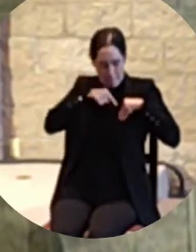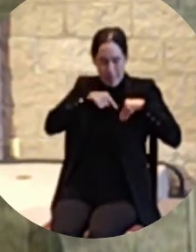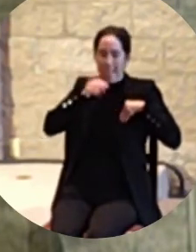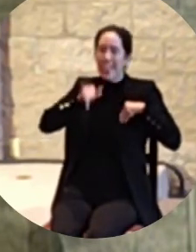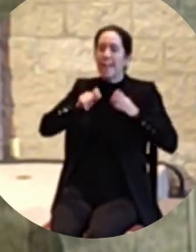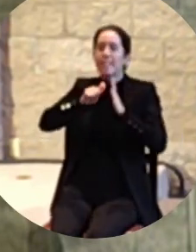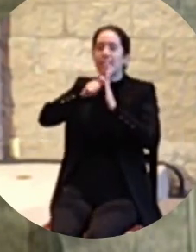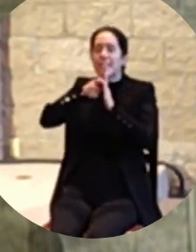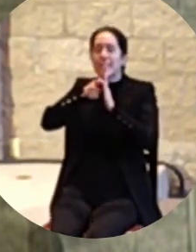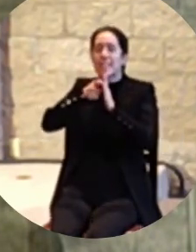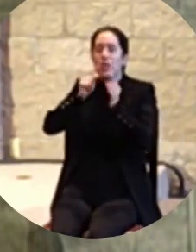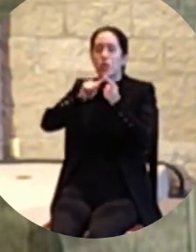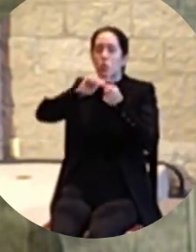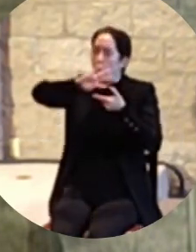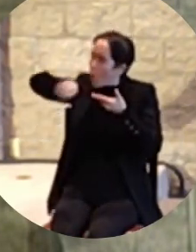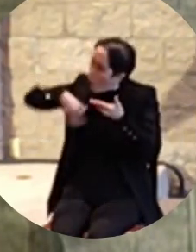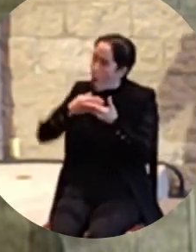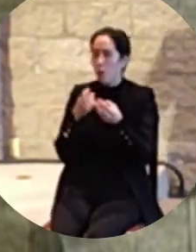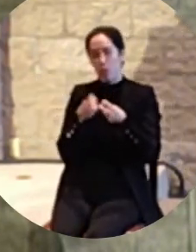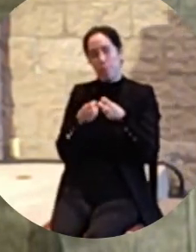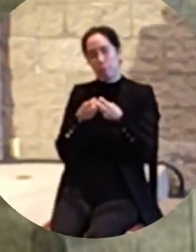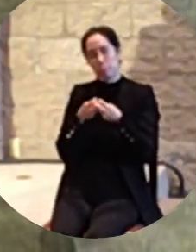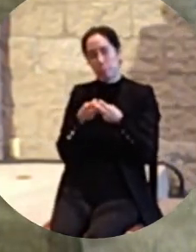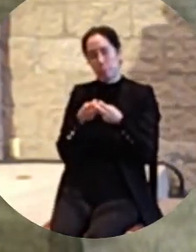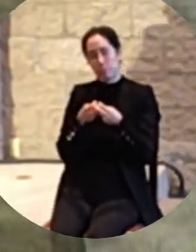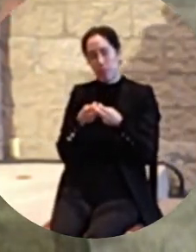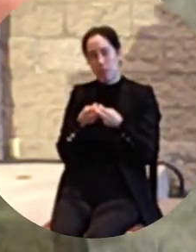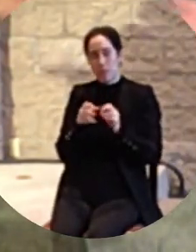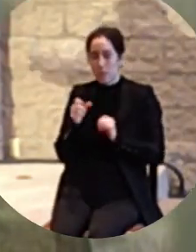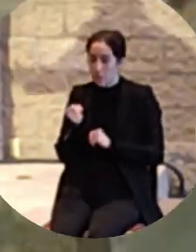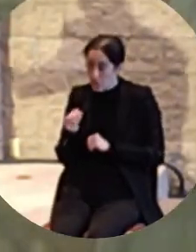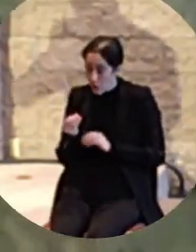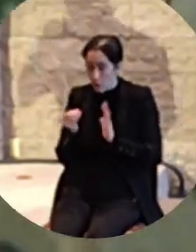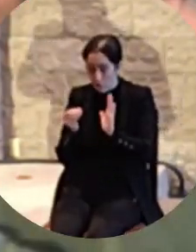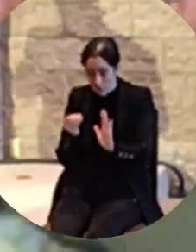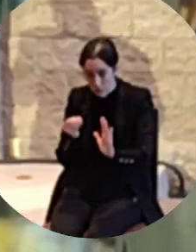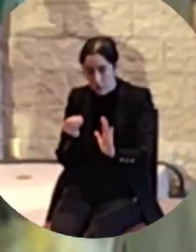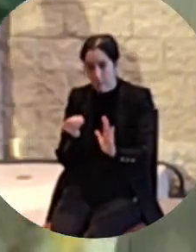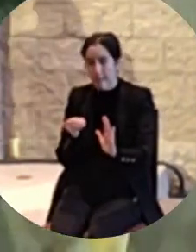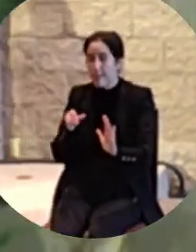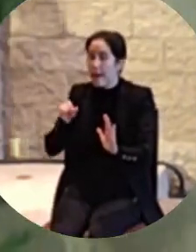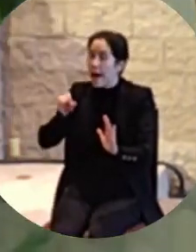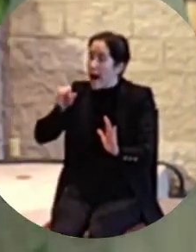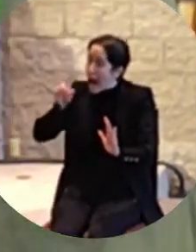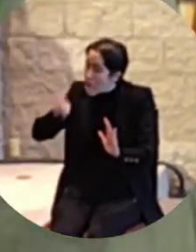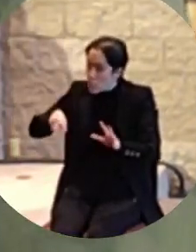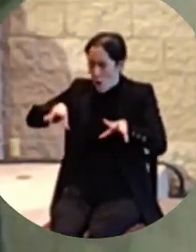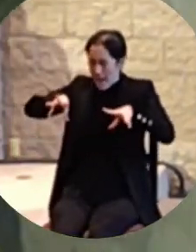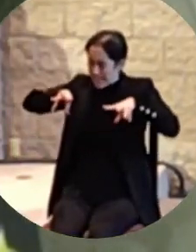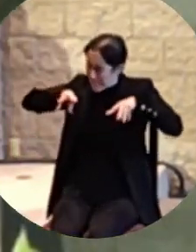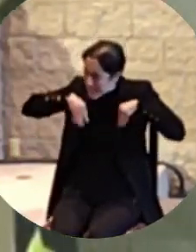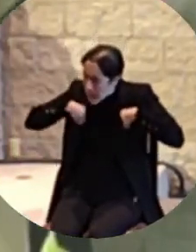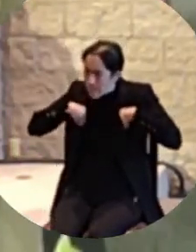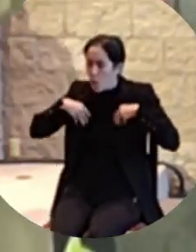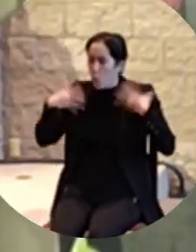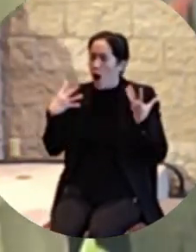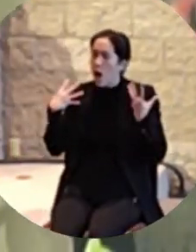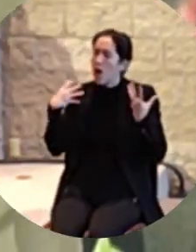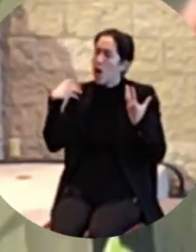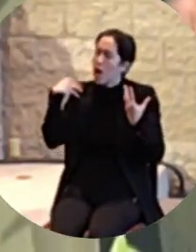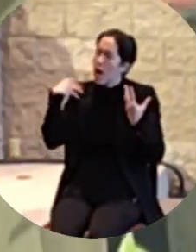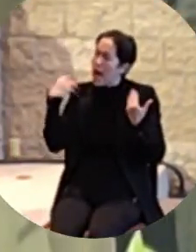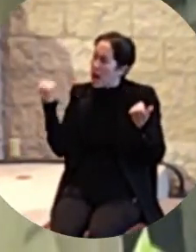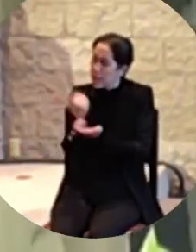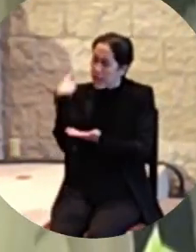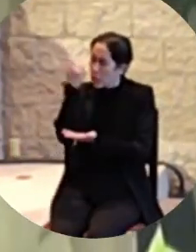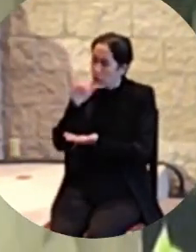problems. So if I'm accepting it for what it is right now, that doesn't mean that I